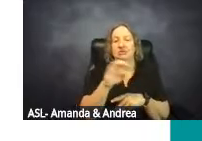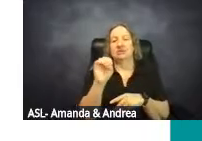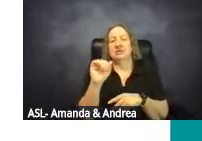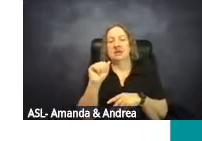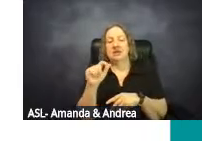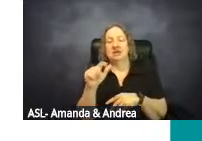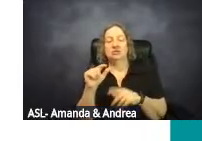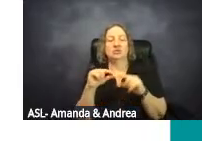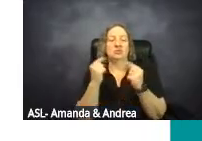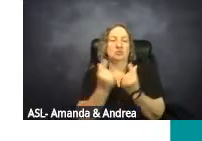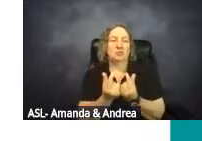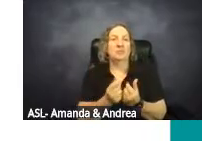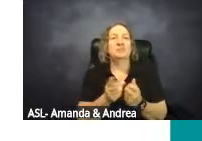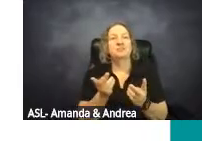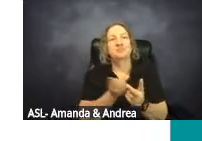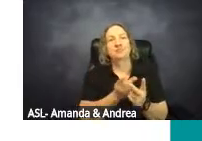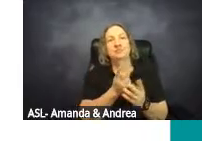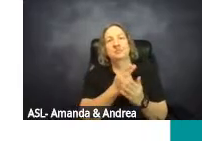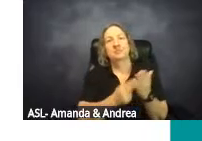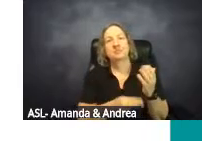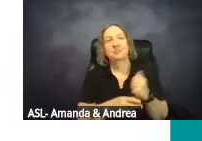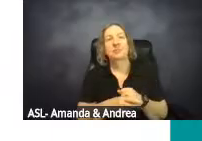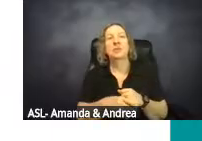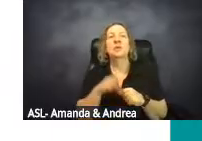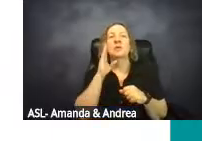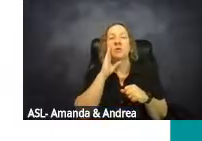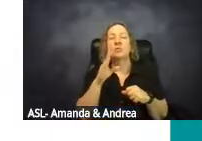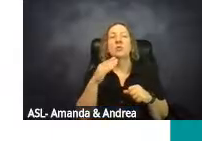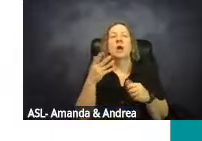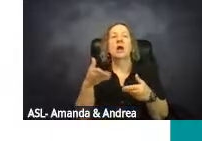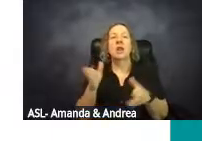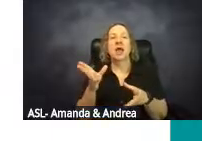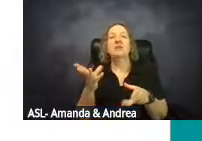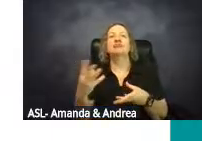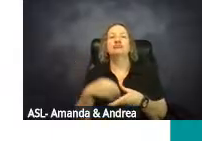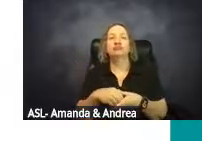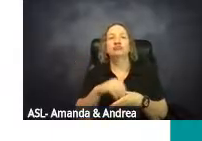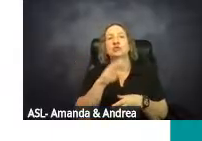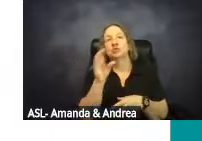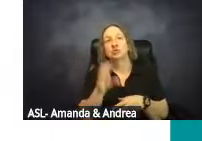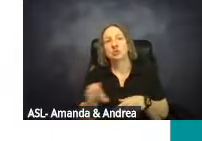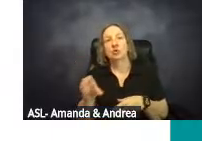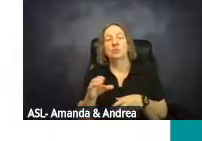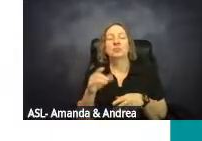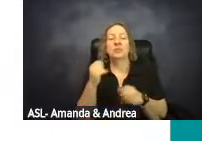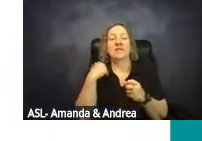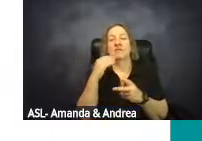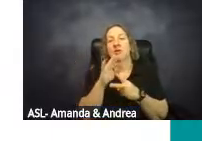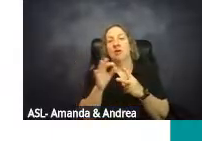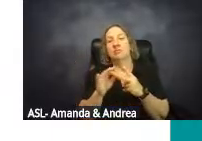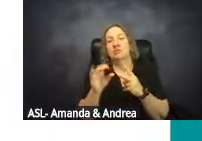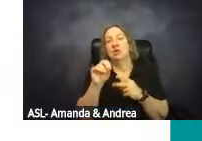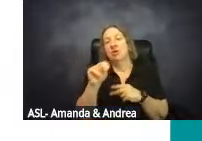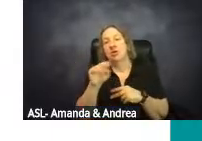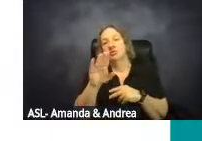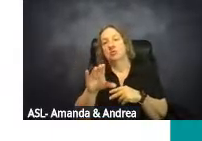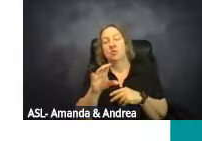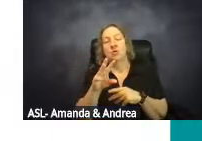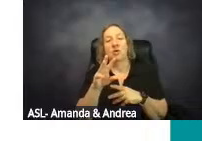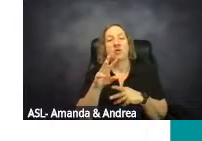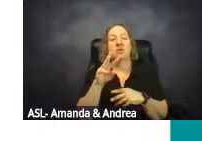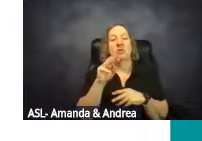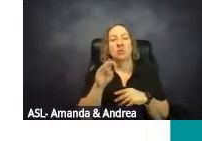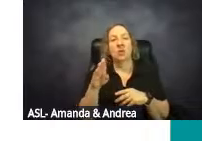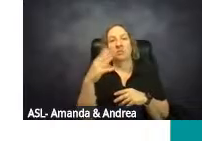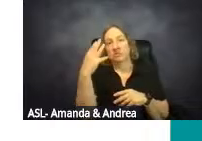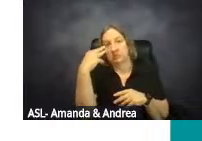will be welcome in the Zoom webinar during the designated time with the option to turn on your web camera. The link is located in the